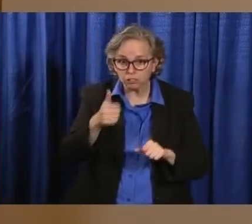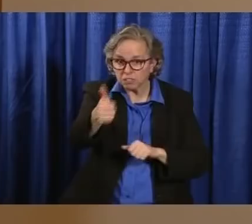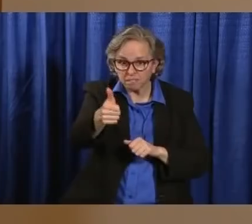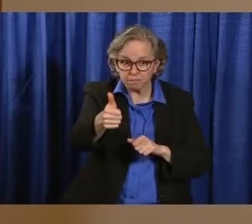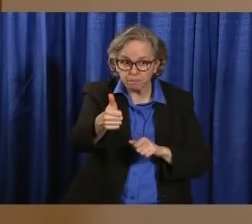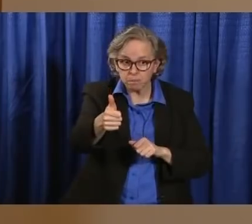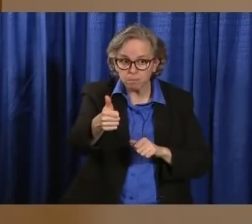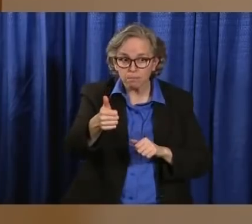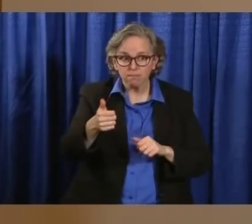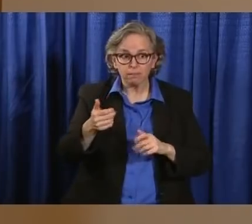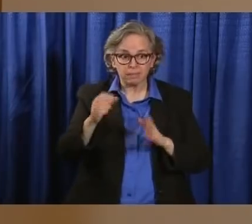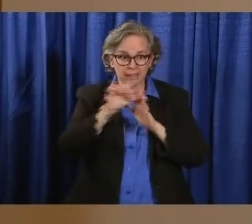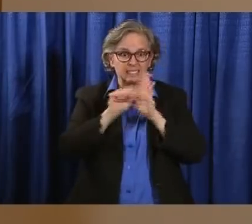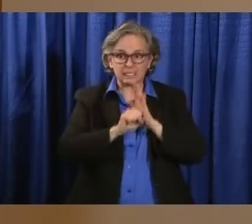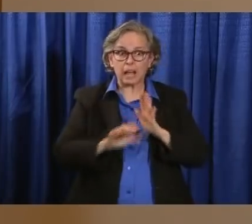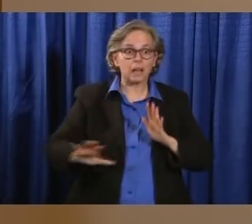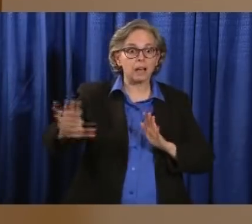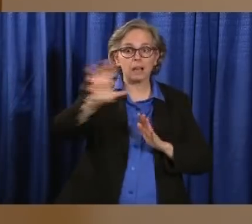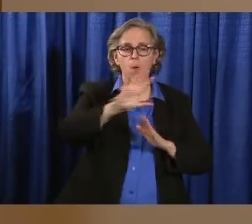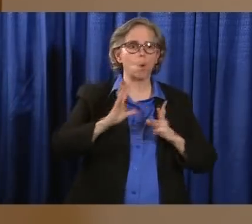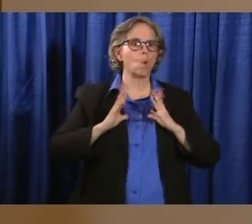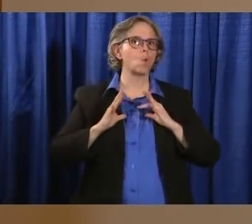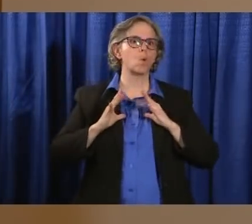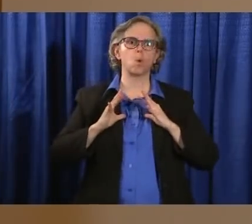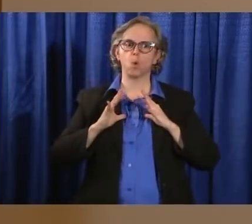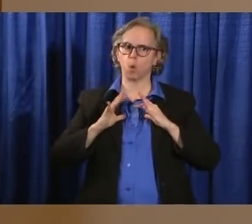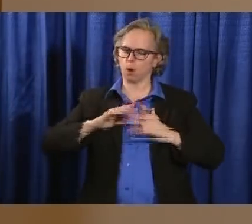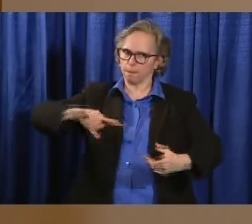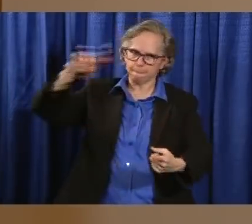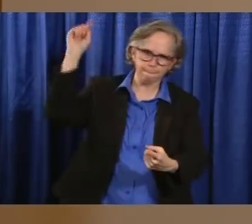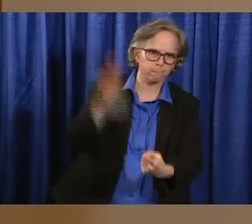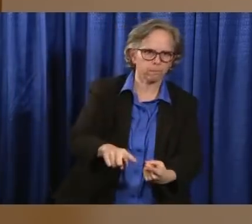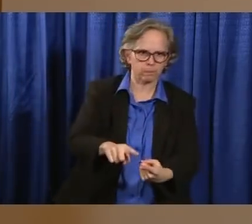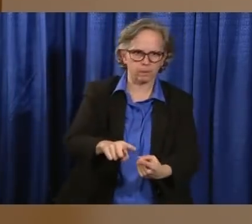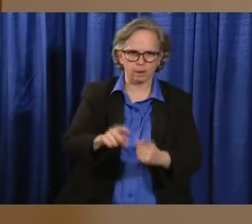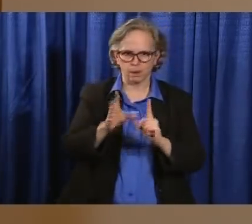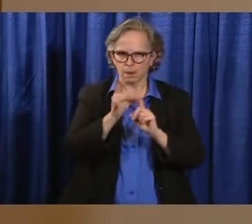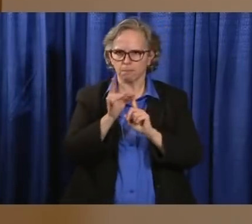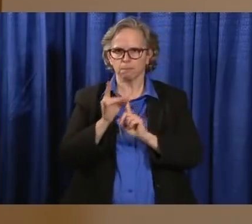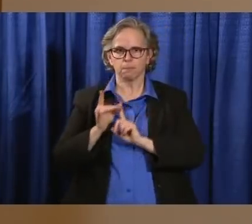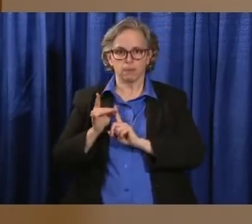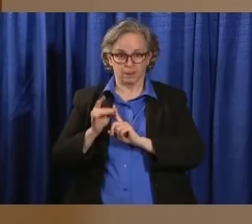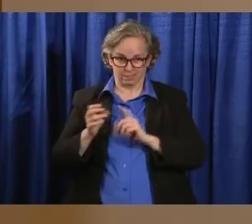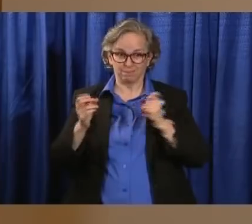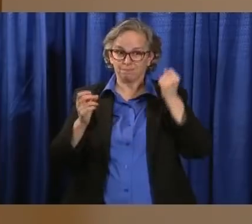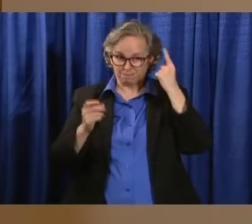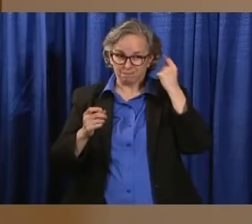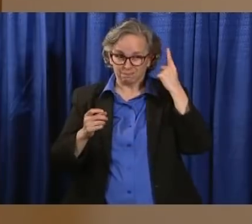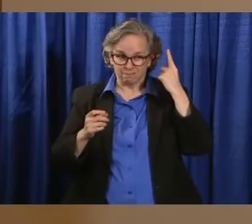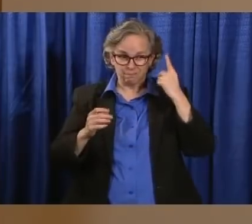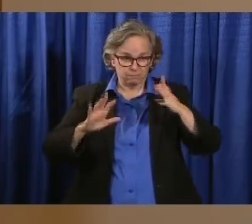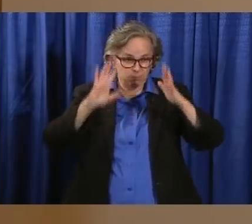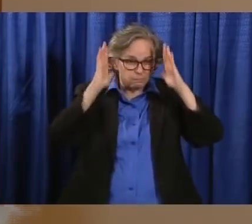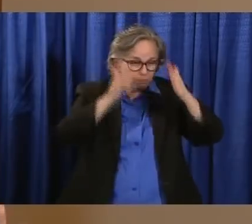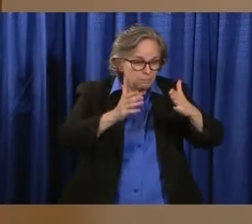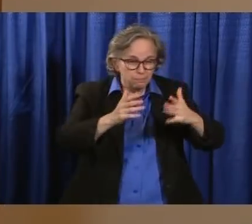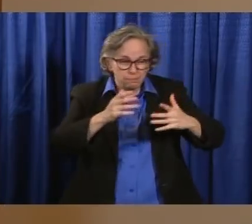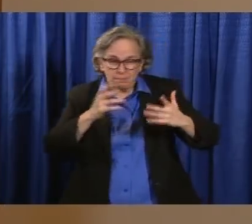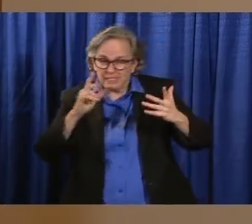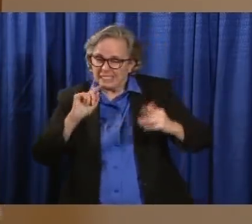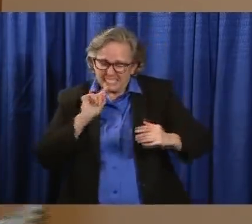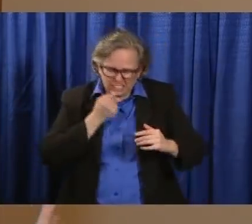across our whole state, we will be able to really focus on the people who are really ill, and we won't have to worry as much about